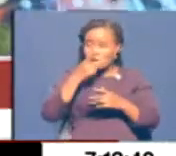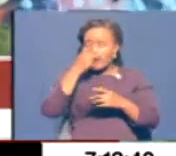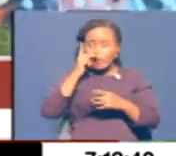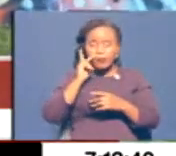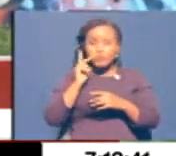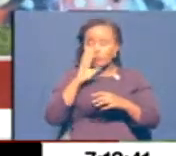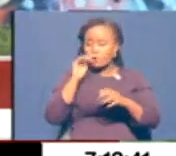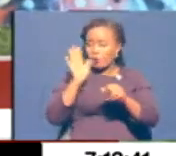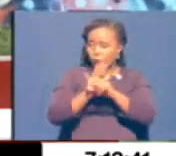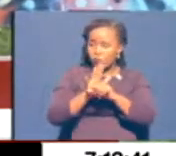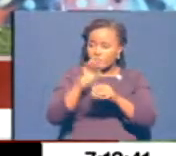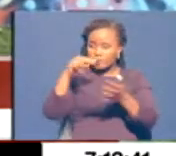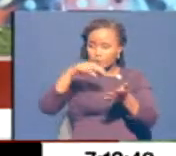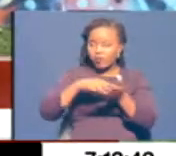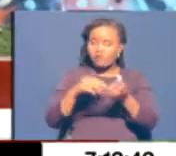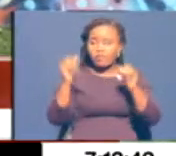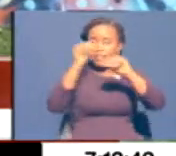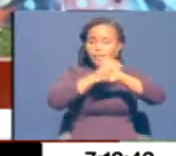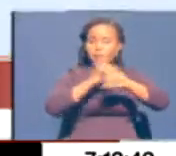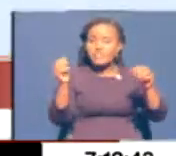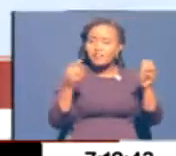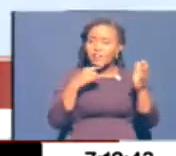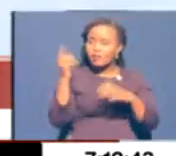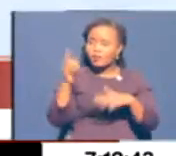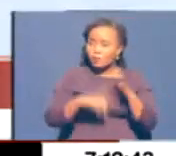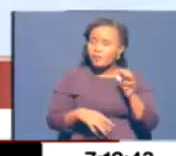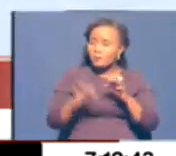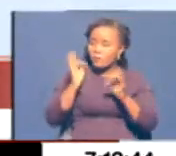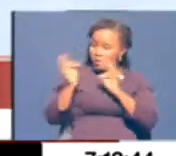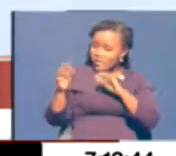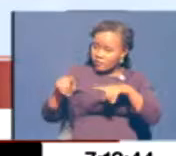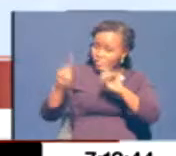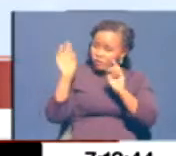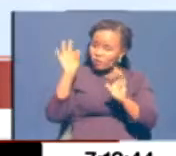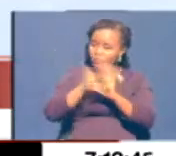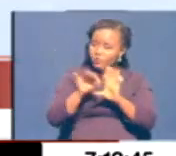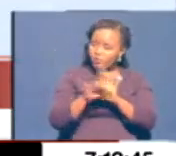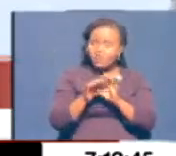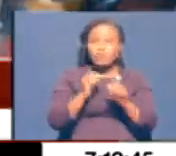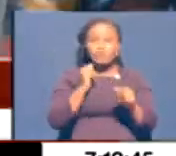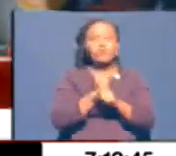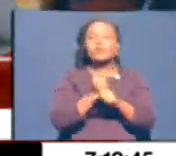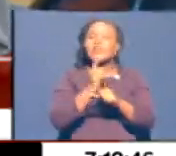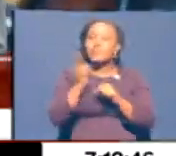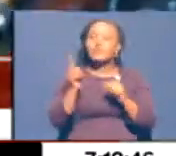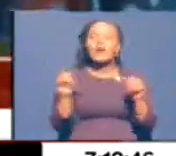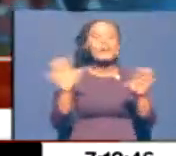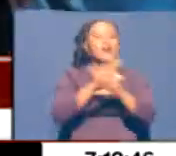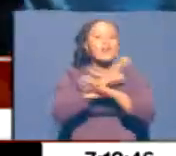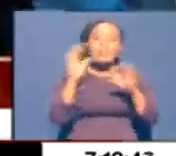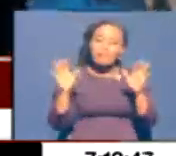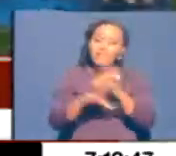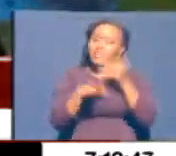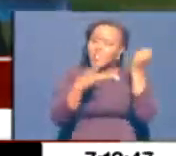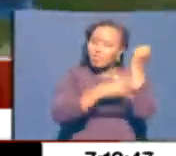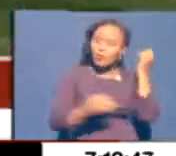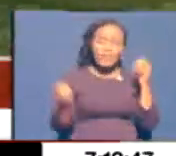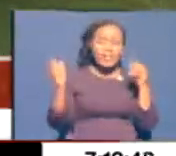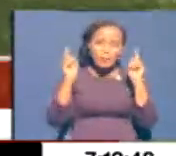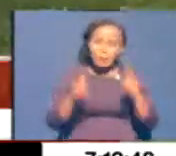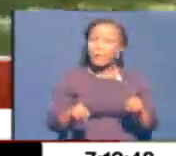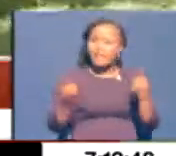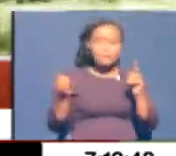ujao, alisema ikiwa atachaguliwa, atahakikisha mali yote ya umma iliyoibwa imerejeshwa.